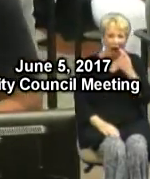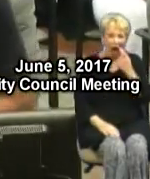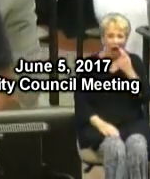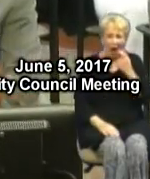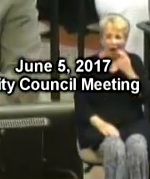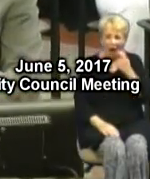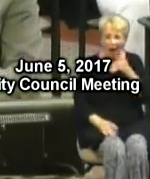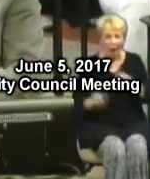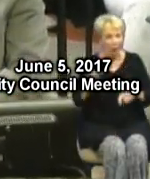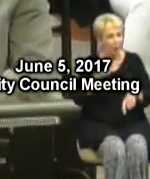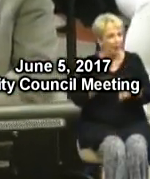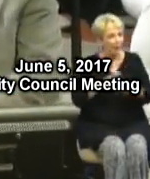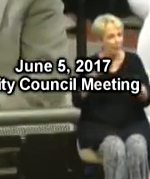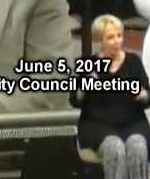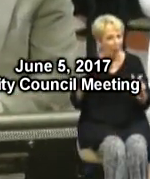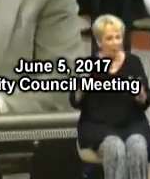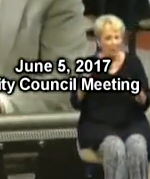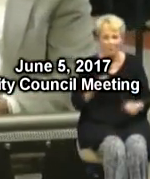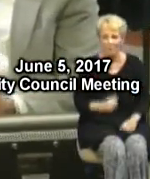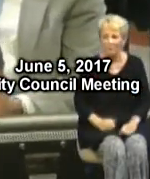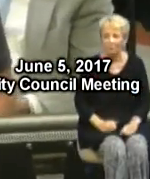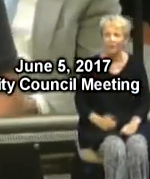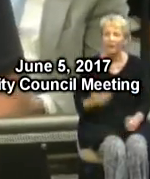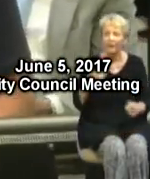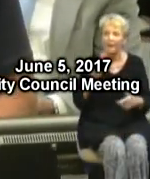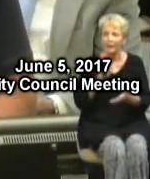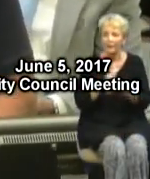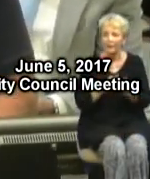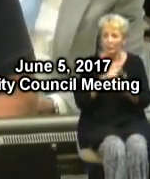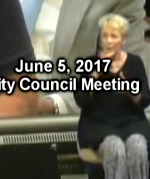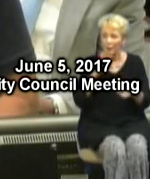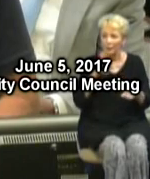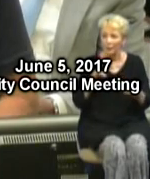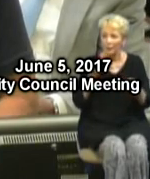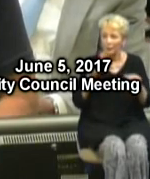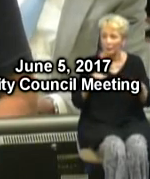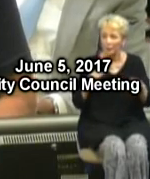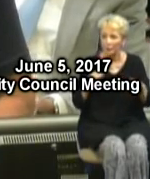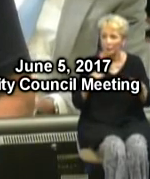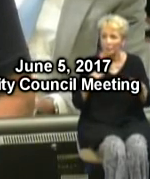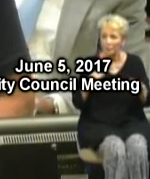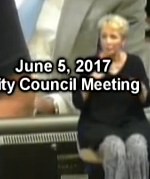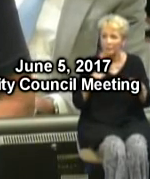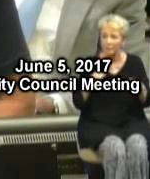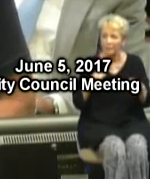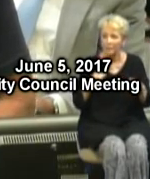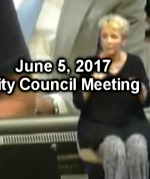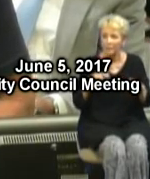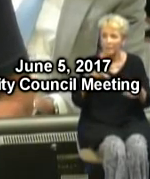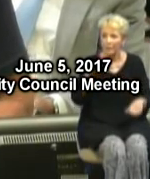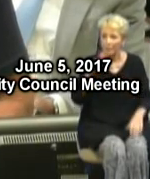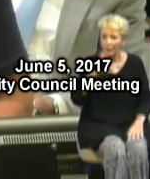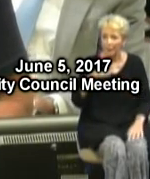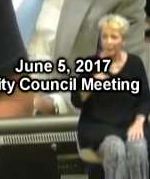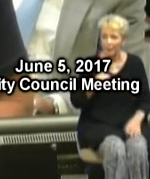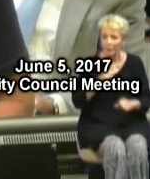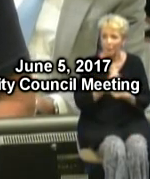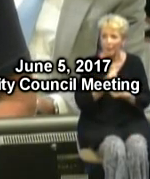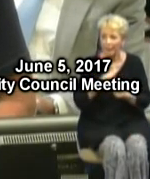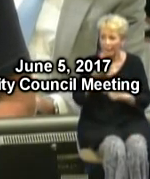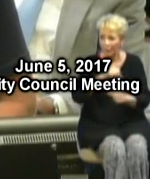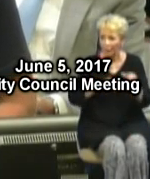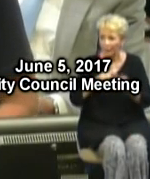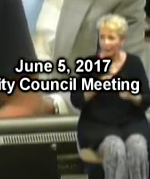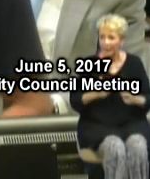Where did the time go? But thank you. And this has made possible a promise that for Pam, my wife, and I made each other